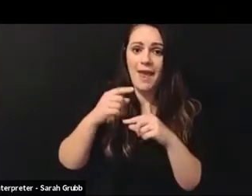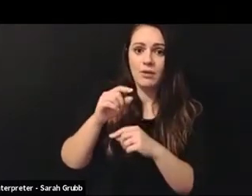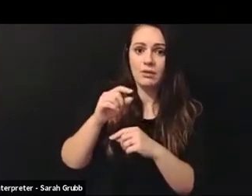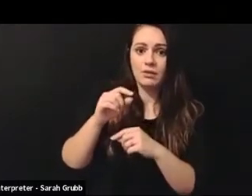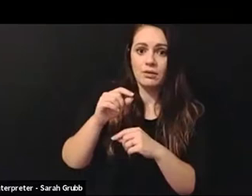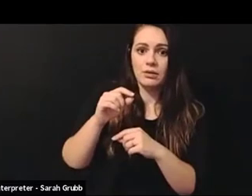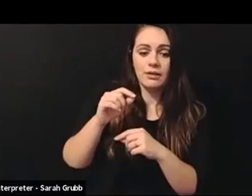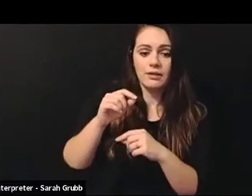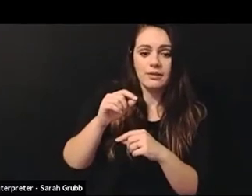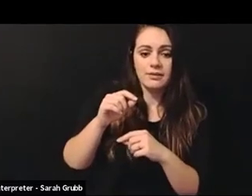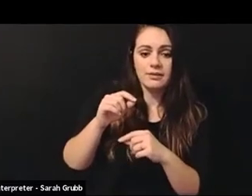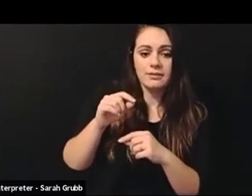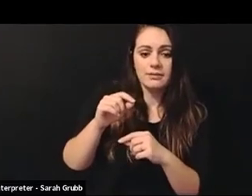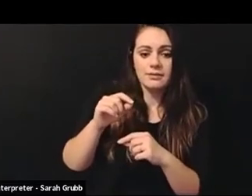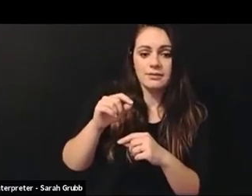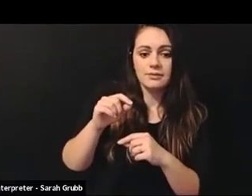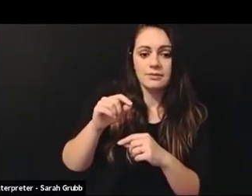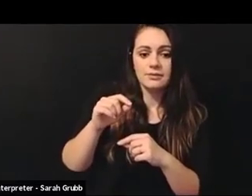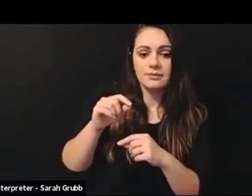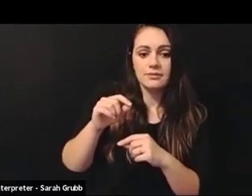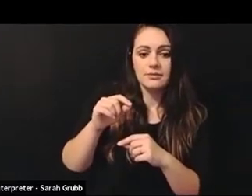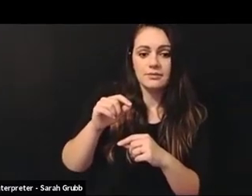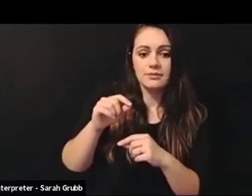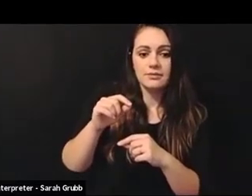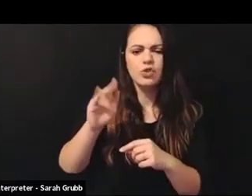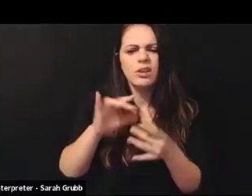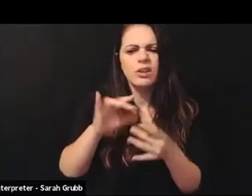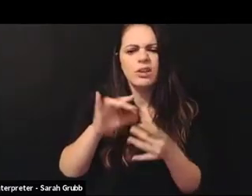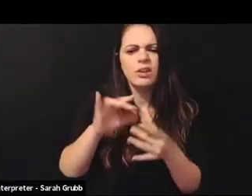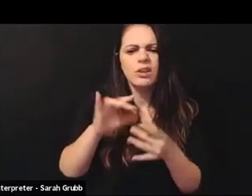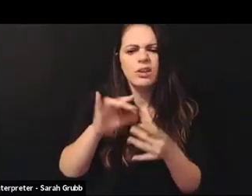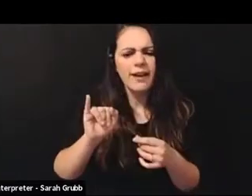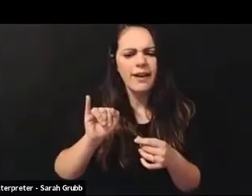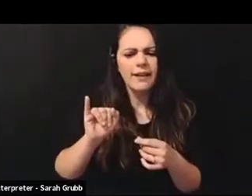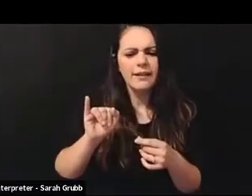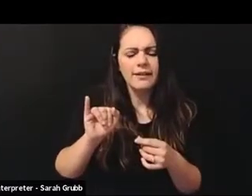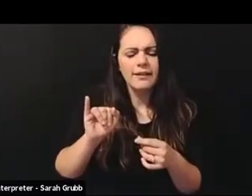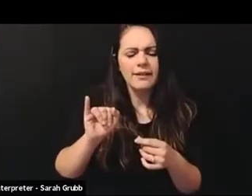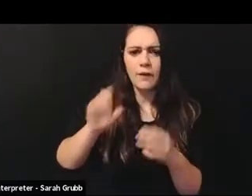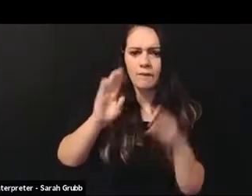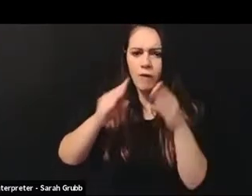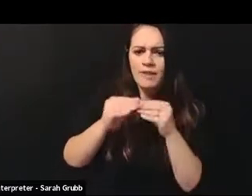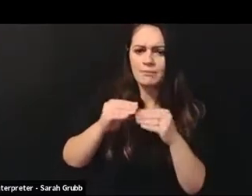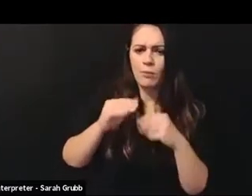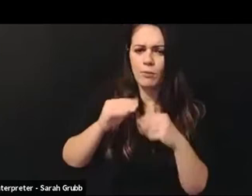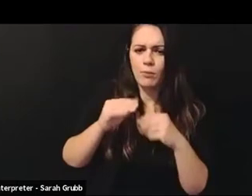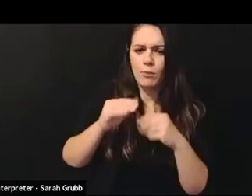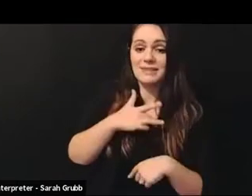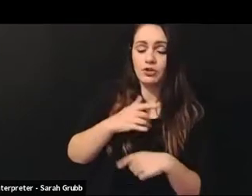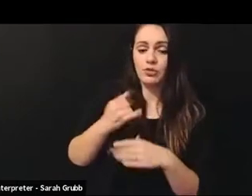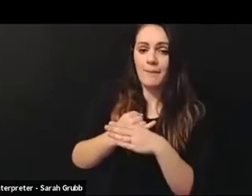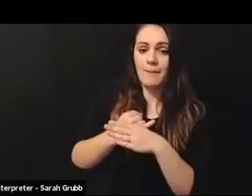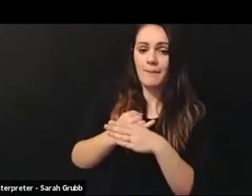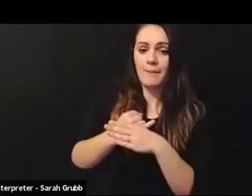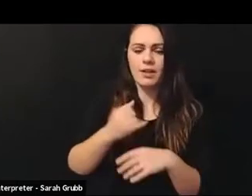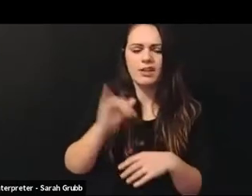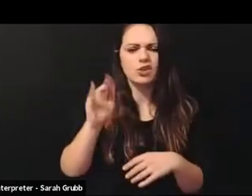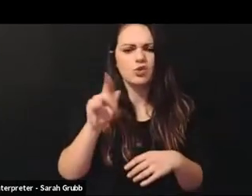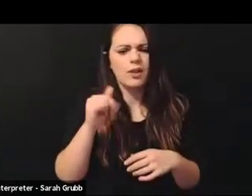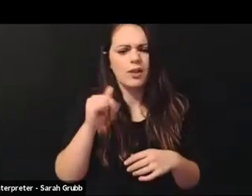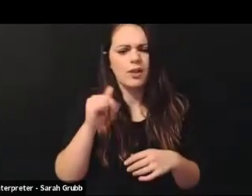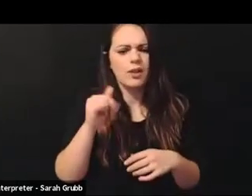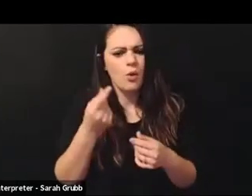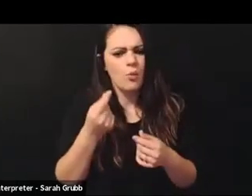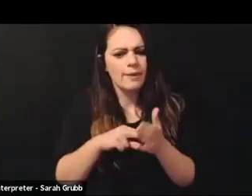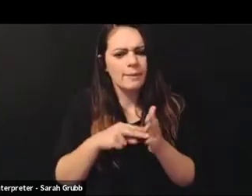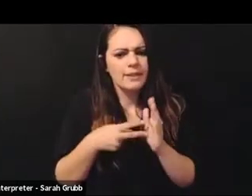The RBI? And that's all they gave, correct? Yeah, I don't know what that is. And then maybe they'll respond, but just let you